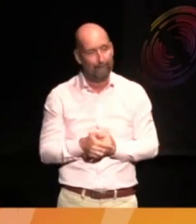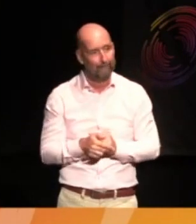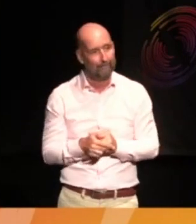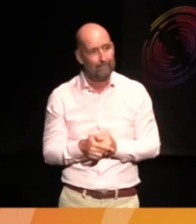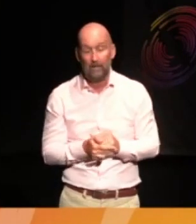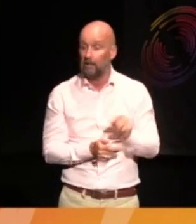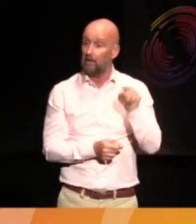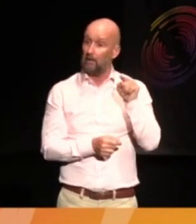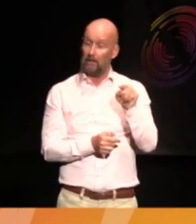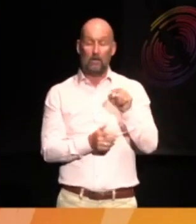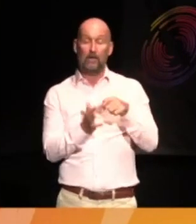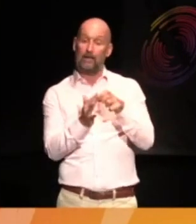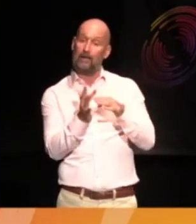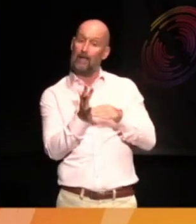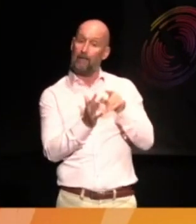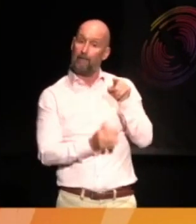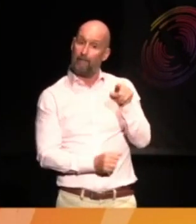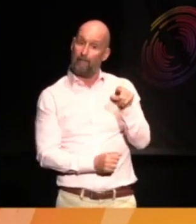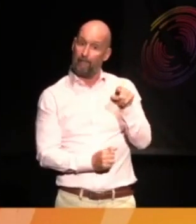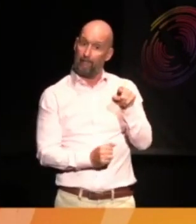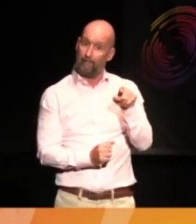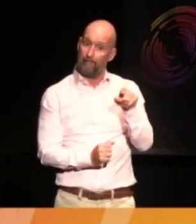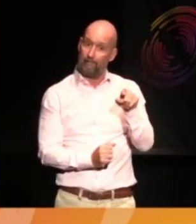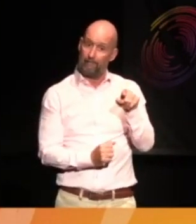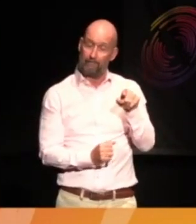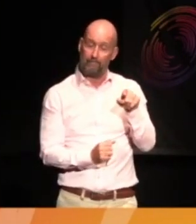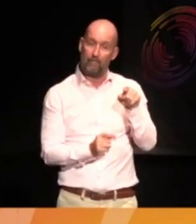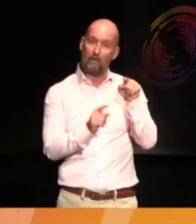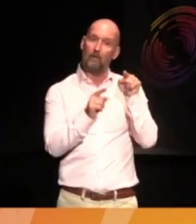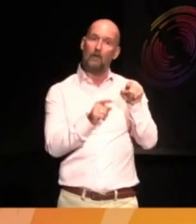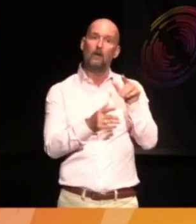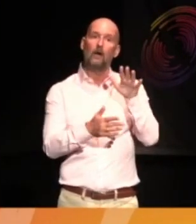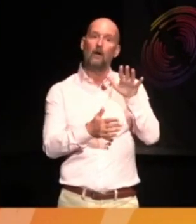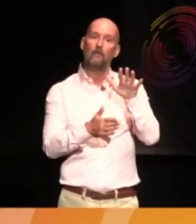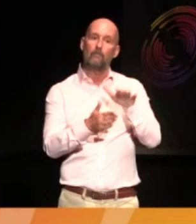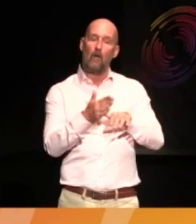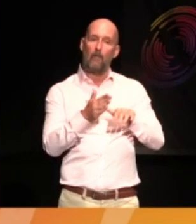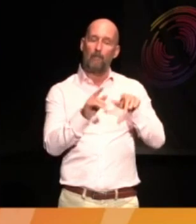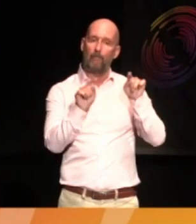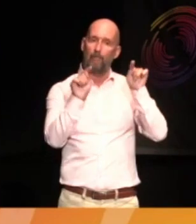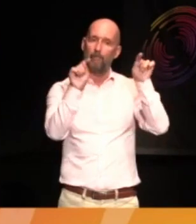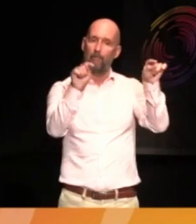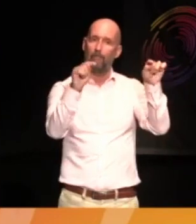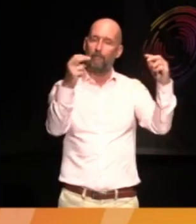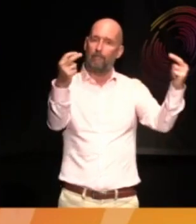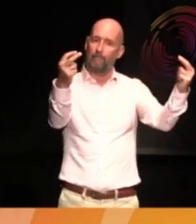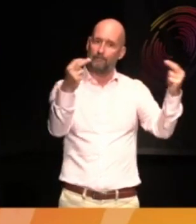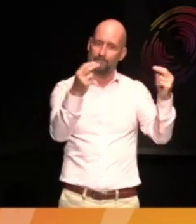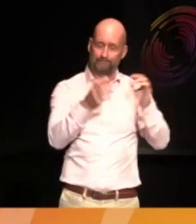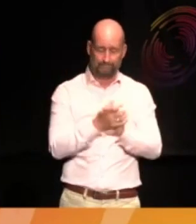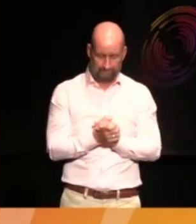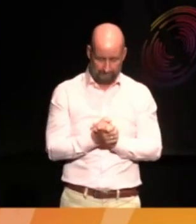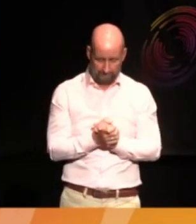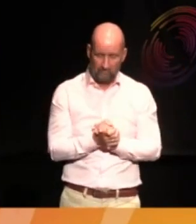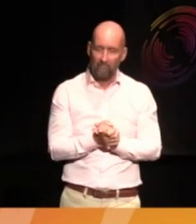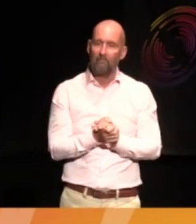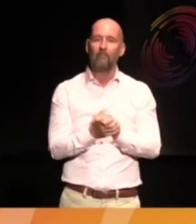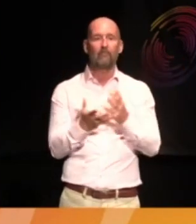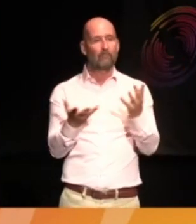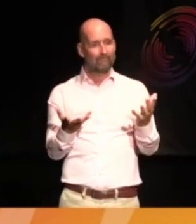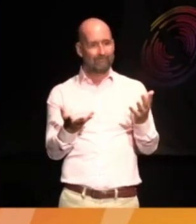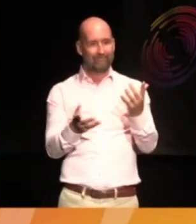do is that we're trying to go from the outside in. So whenever we're talking about those that